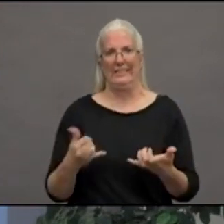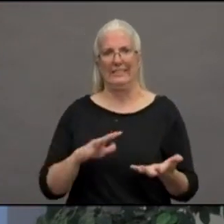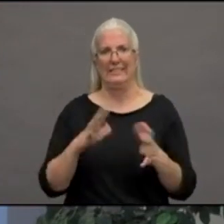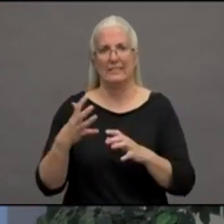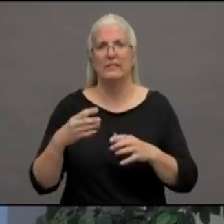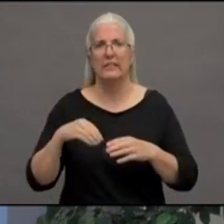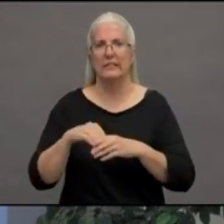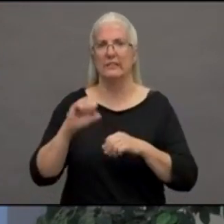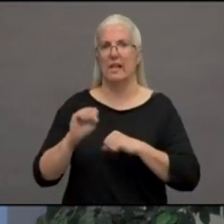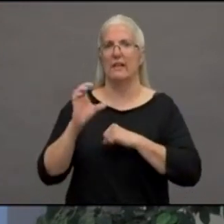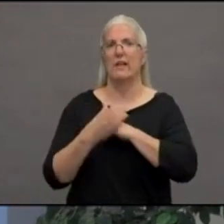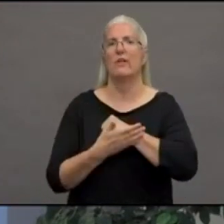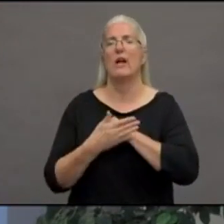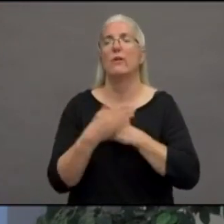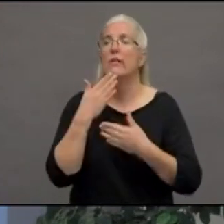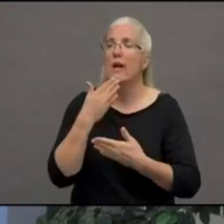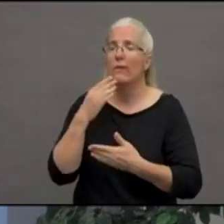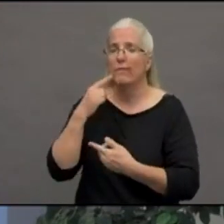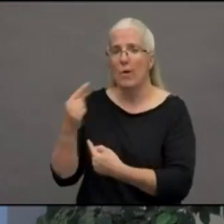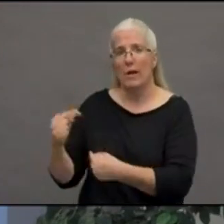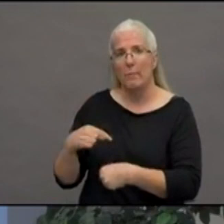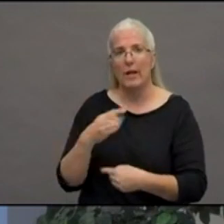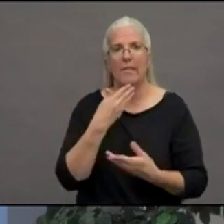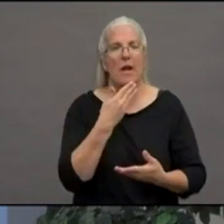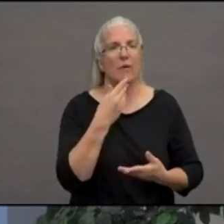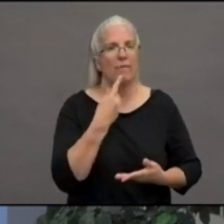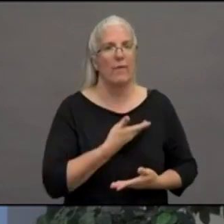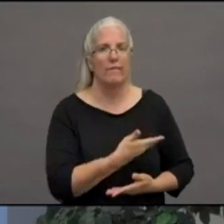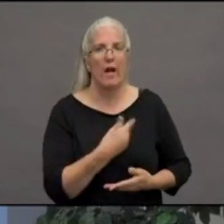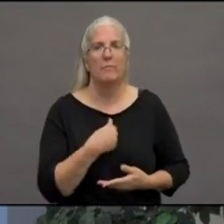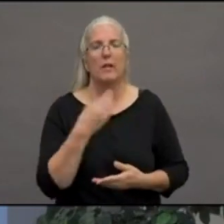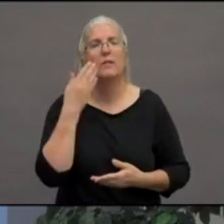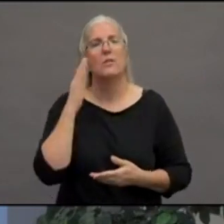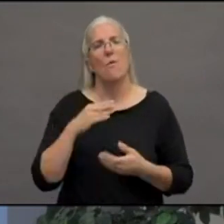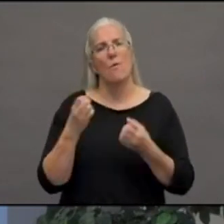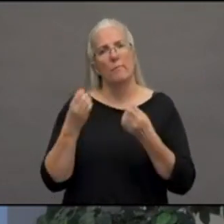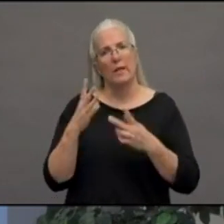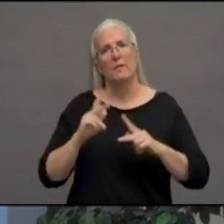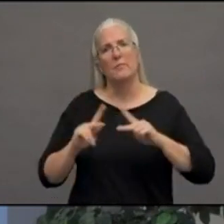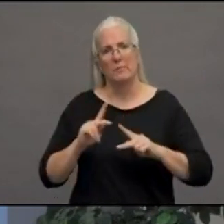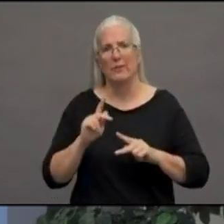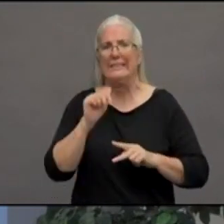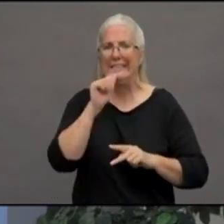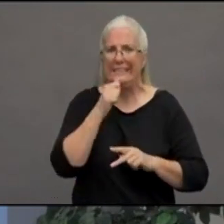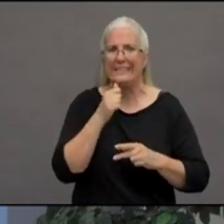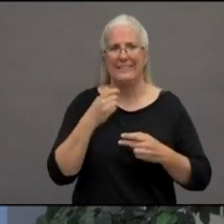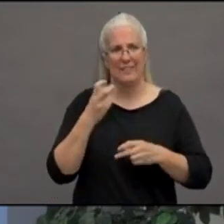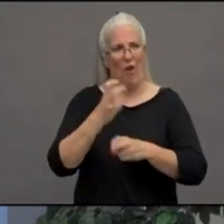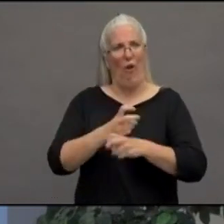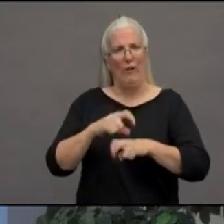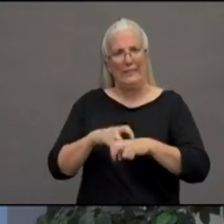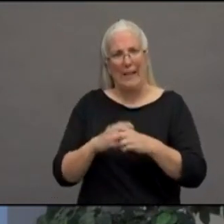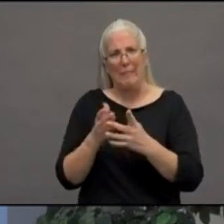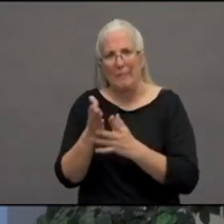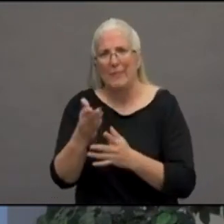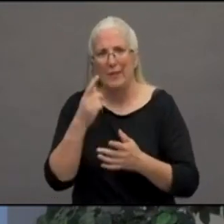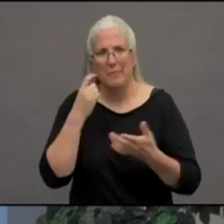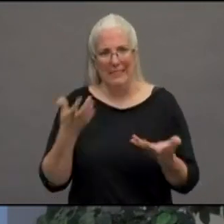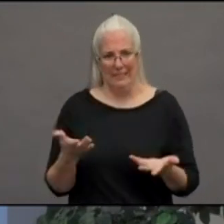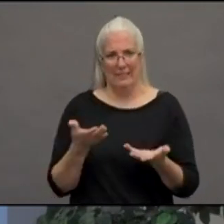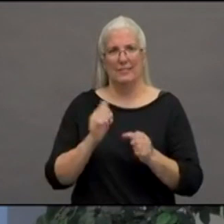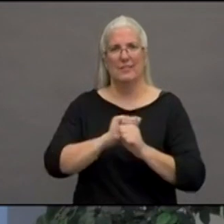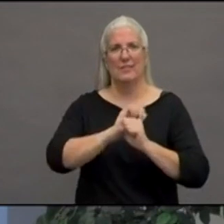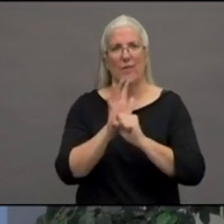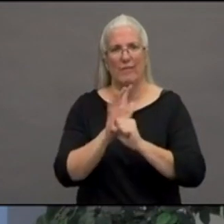me. So I know a lot of folks are facing lots of difficult times because of the COVID-19 pandemic. Can you please tell us a little bit more about